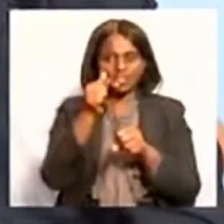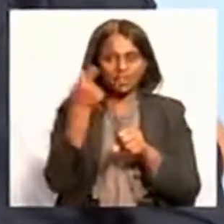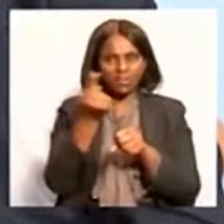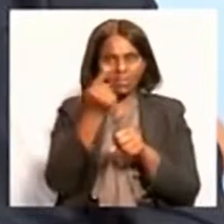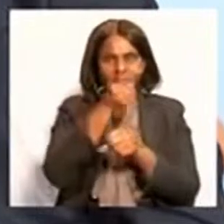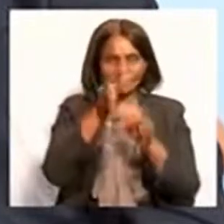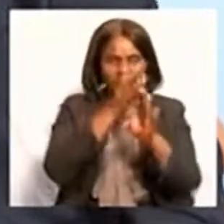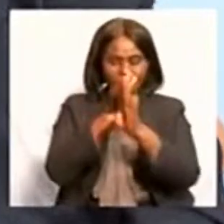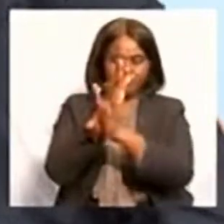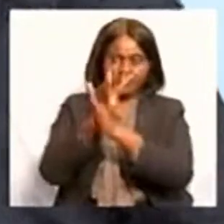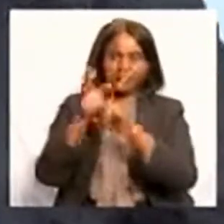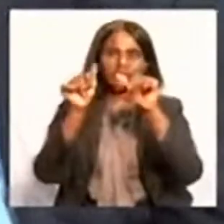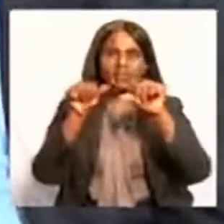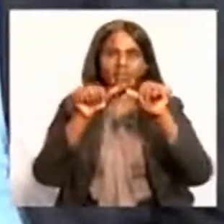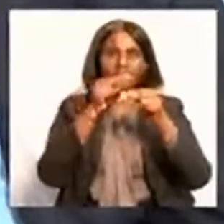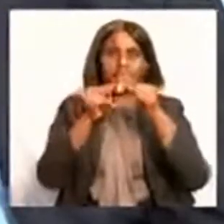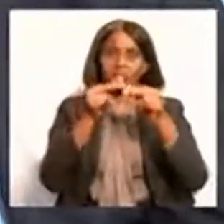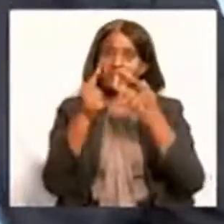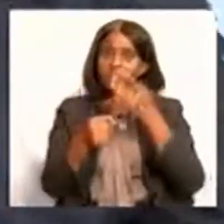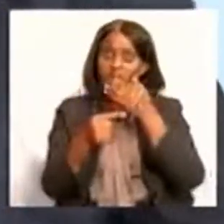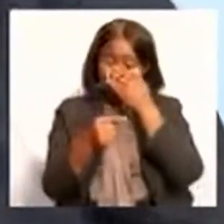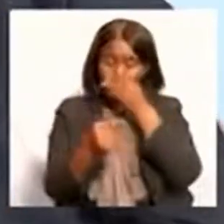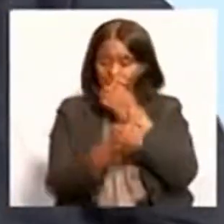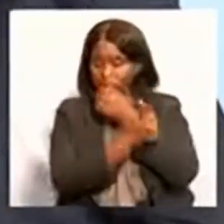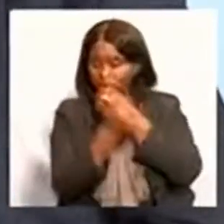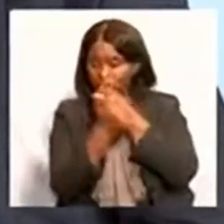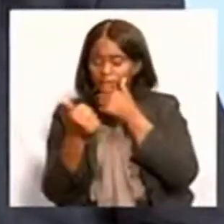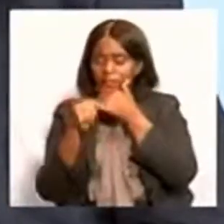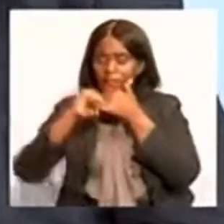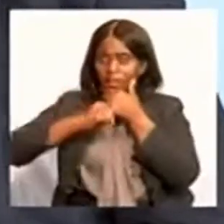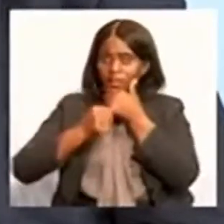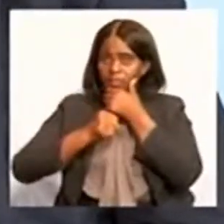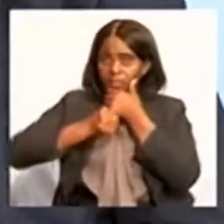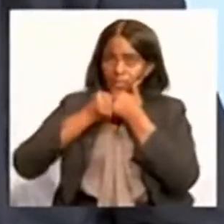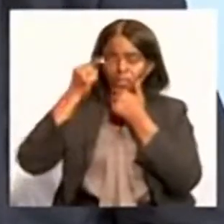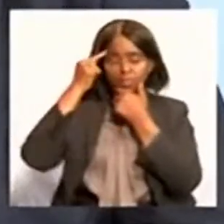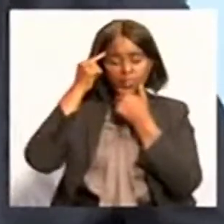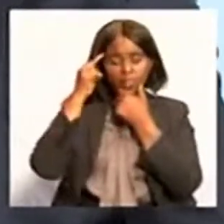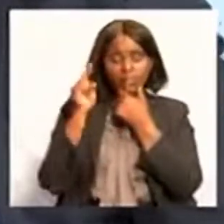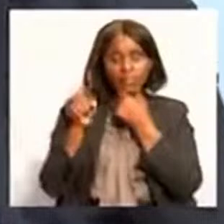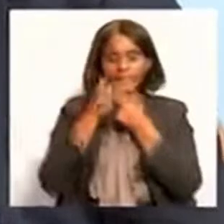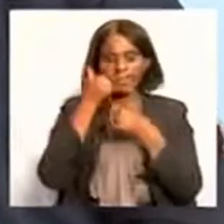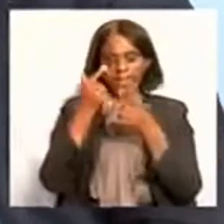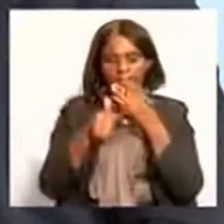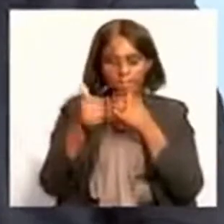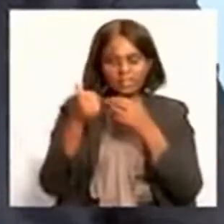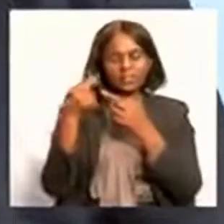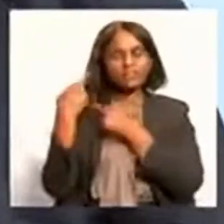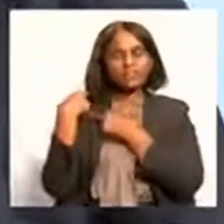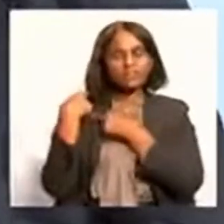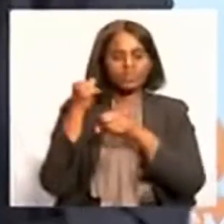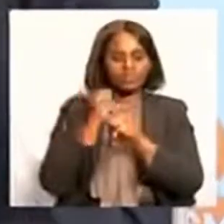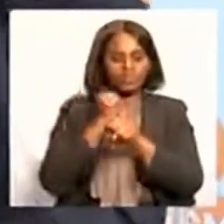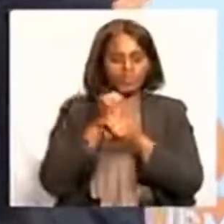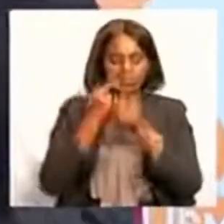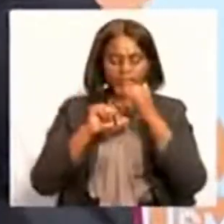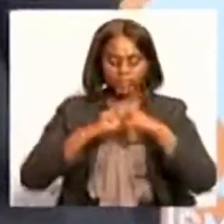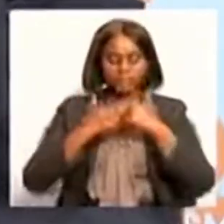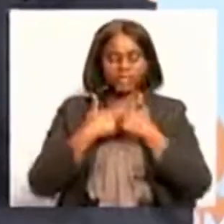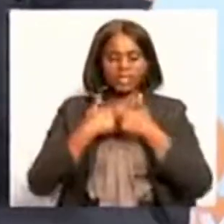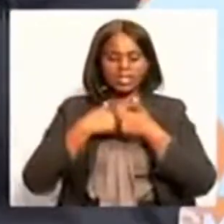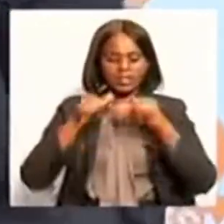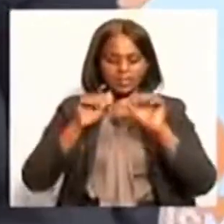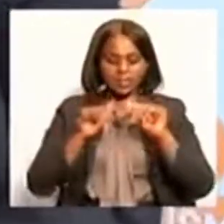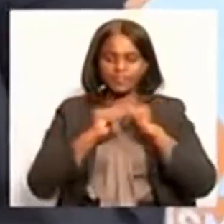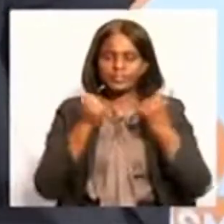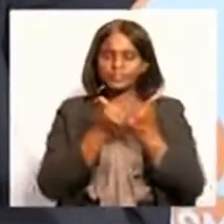auditing, meaning that another arm of government must take up the work that we've done. And our Auditor